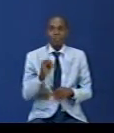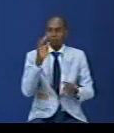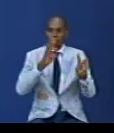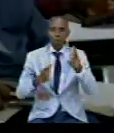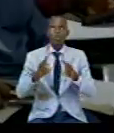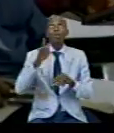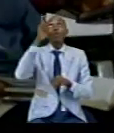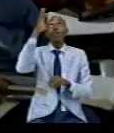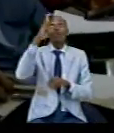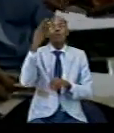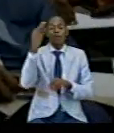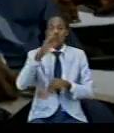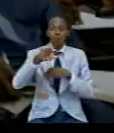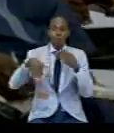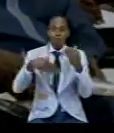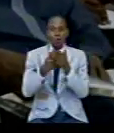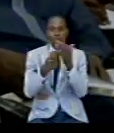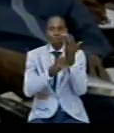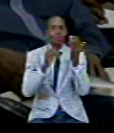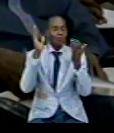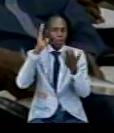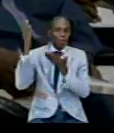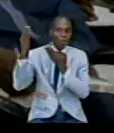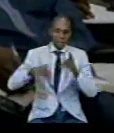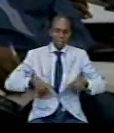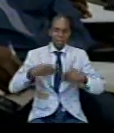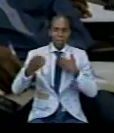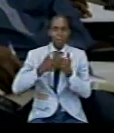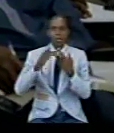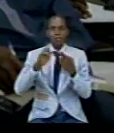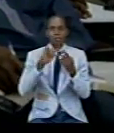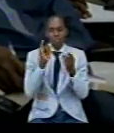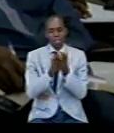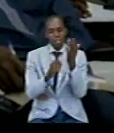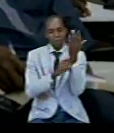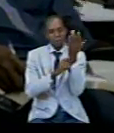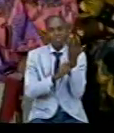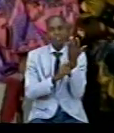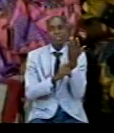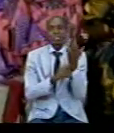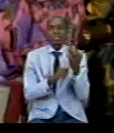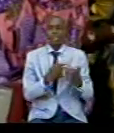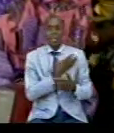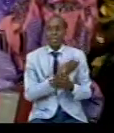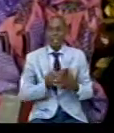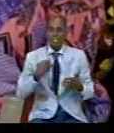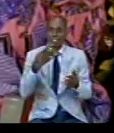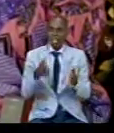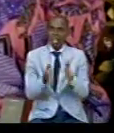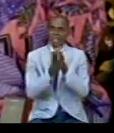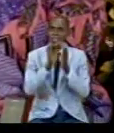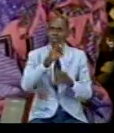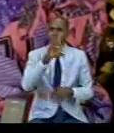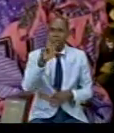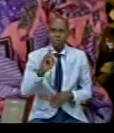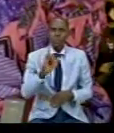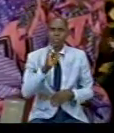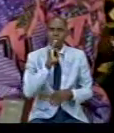flesh. Power from heaven will come to that flesh. Then he asks the question, is